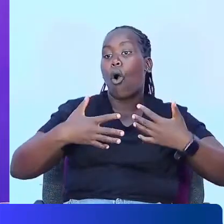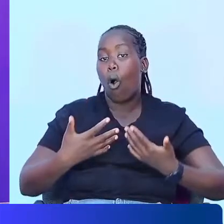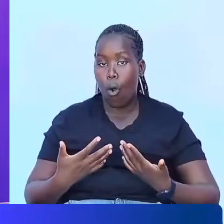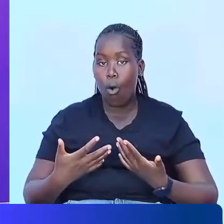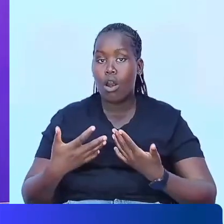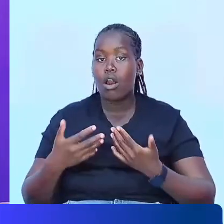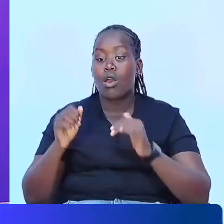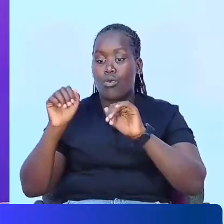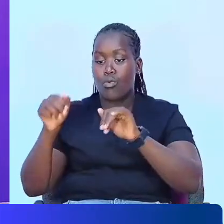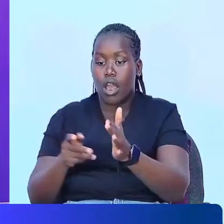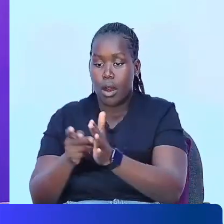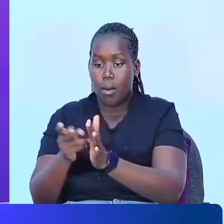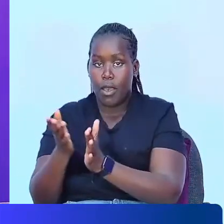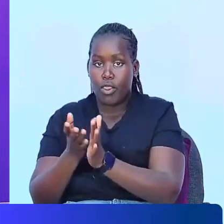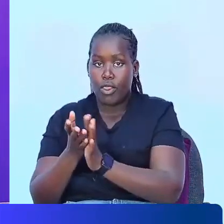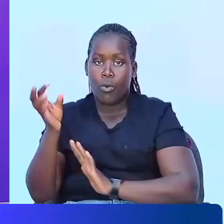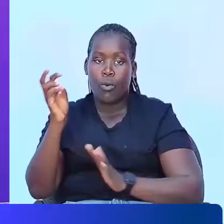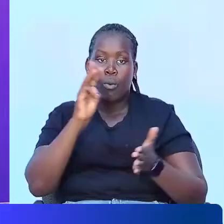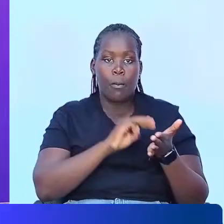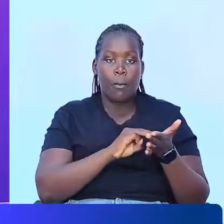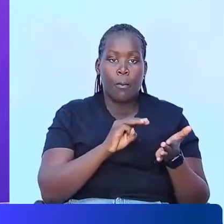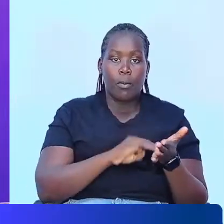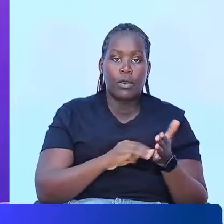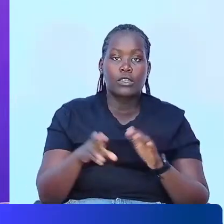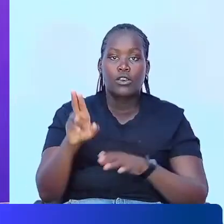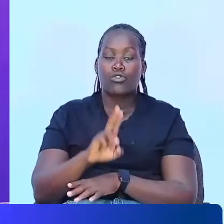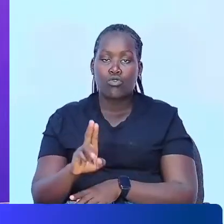through M-Pesa using